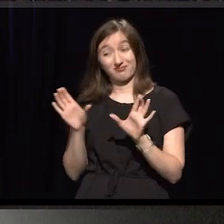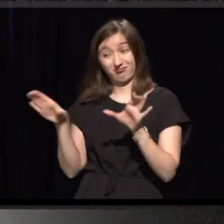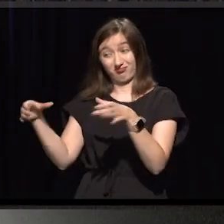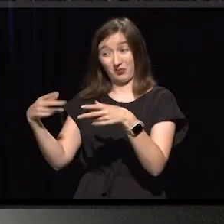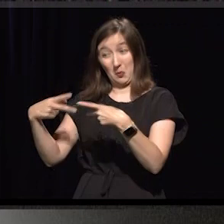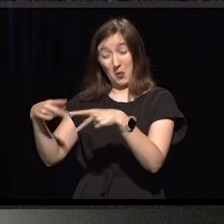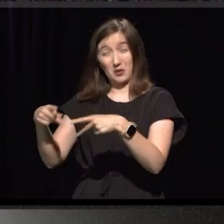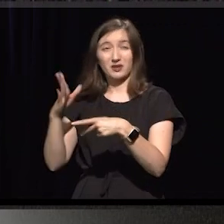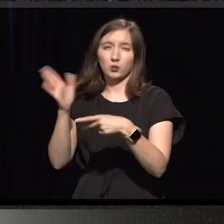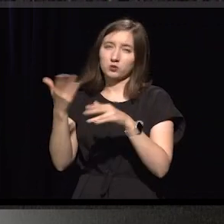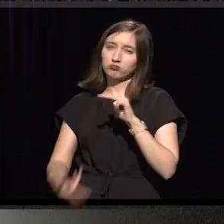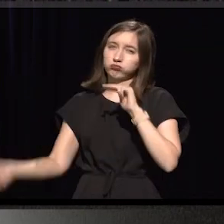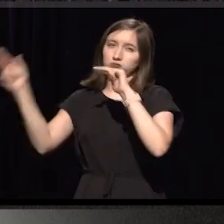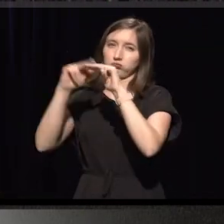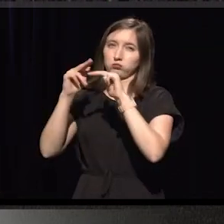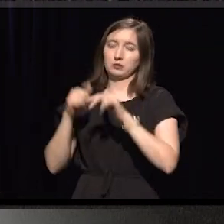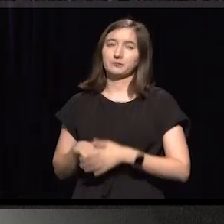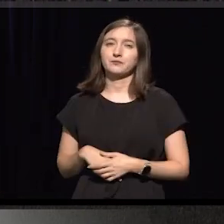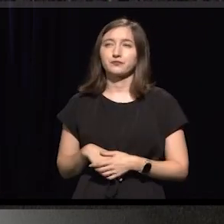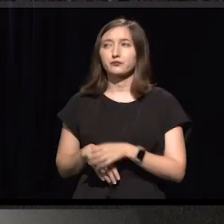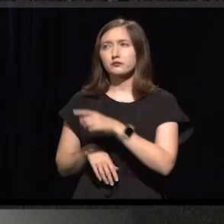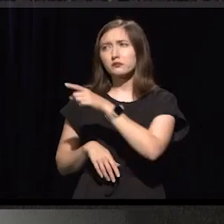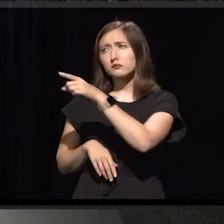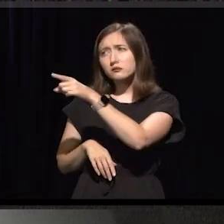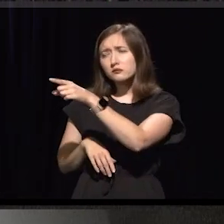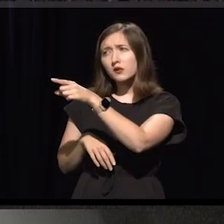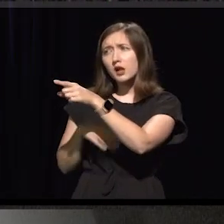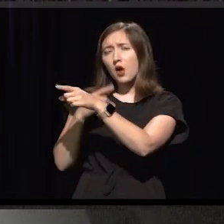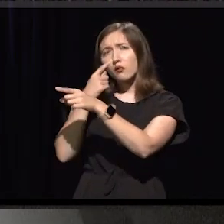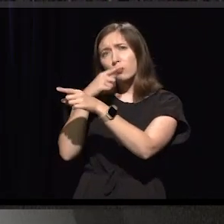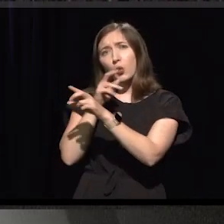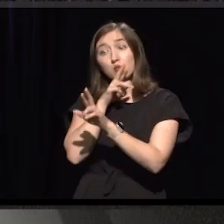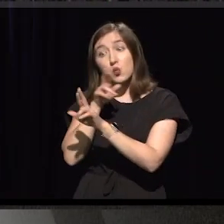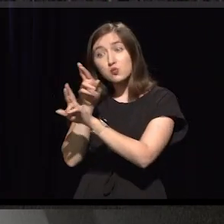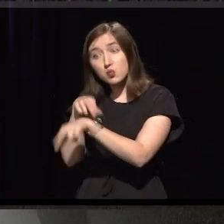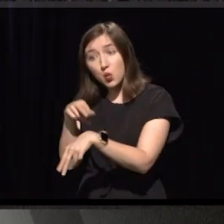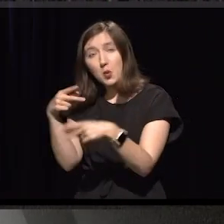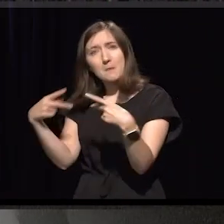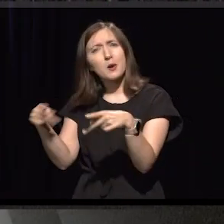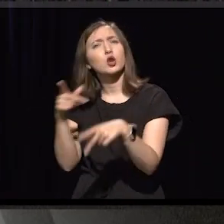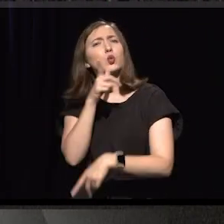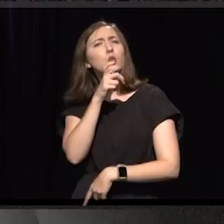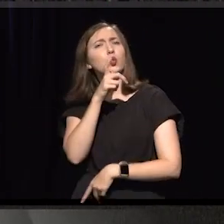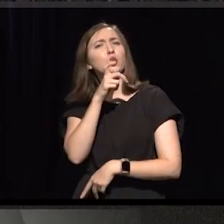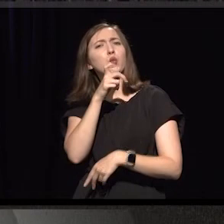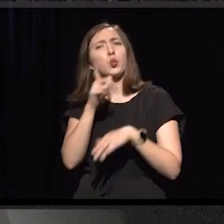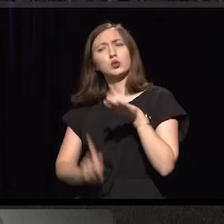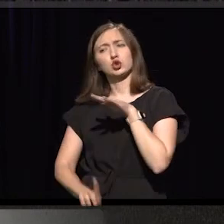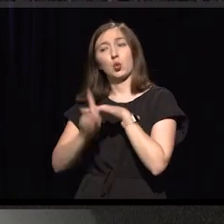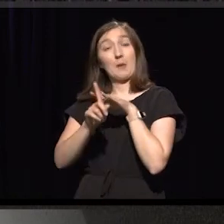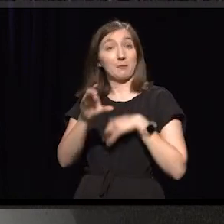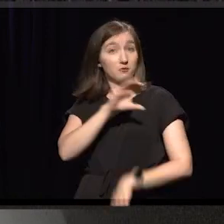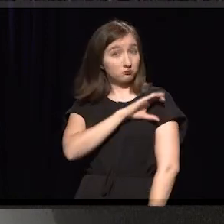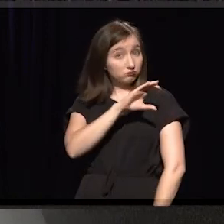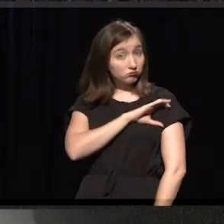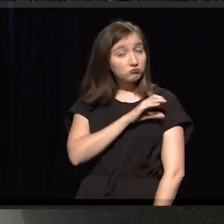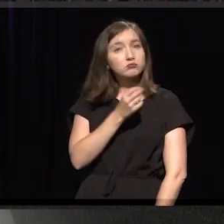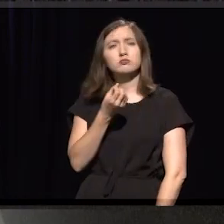In terms of the city standpoint, is it SAPD that responds, or code compliance, or who? It's a combination depending